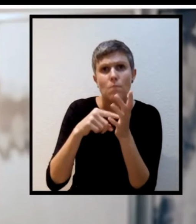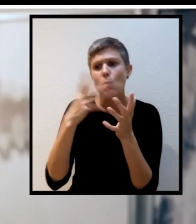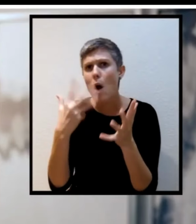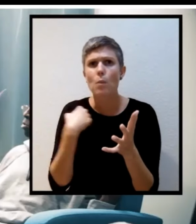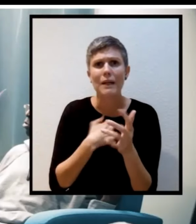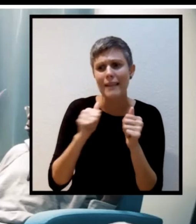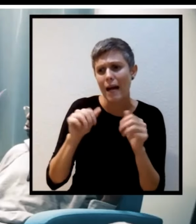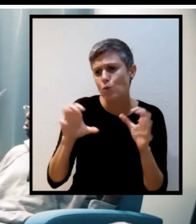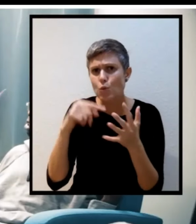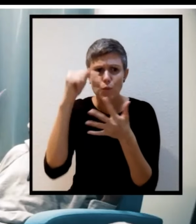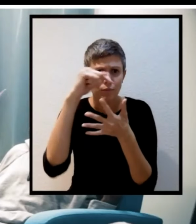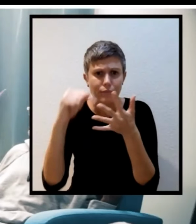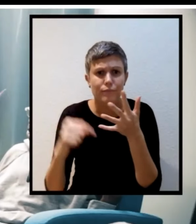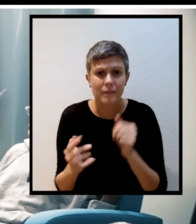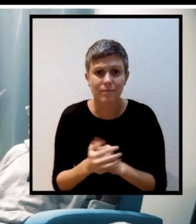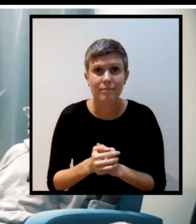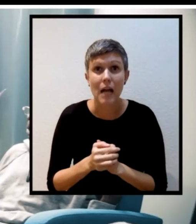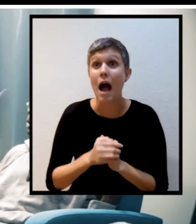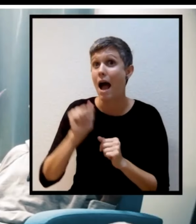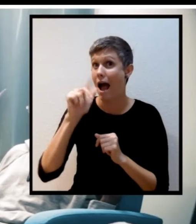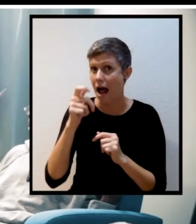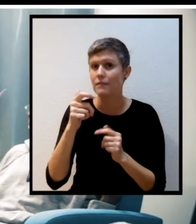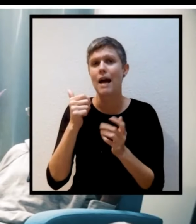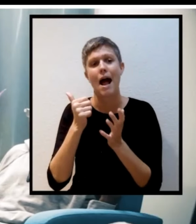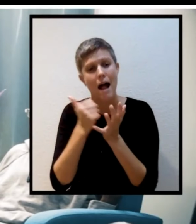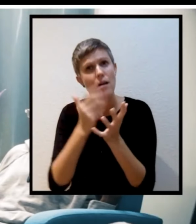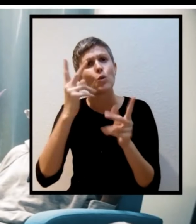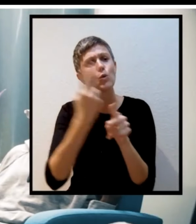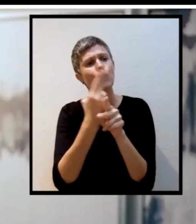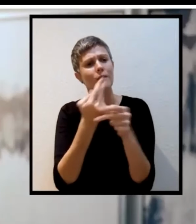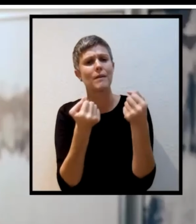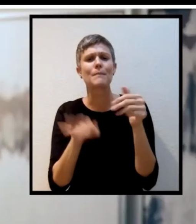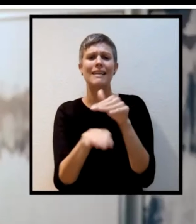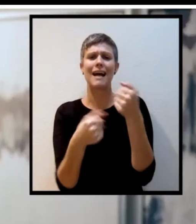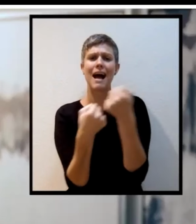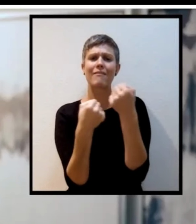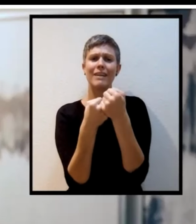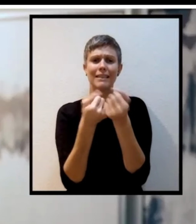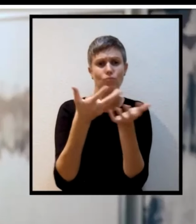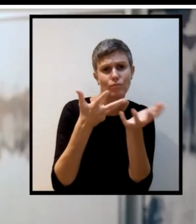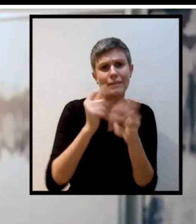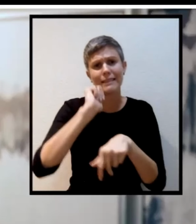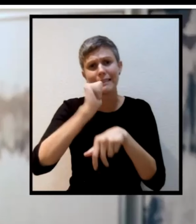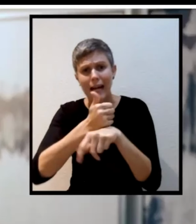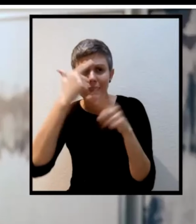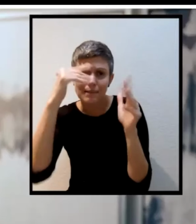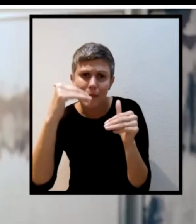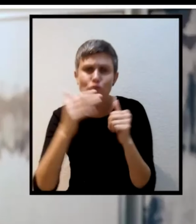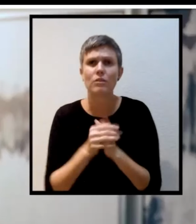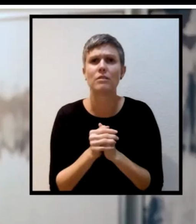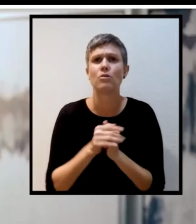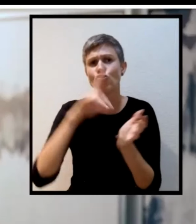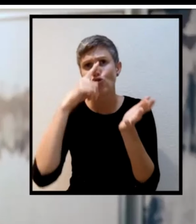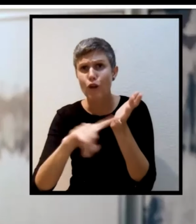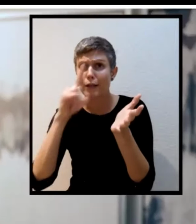could offer. In many ways, Alex is using basic advocacy skills, setting expectations, checking in with